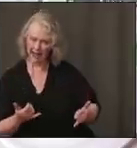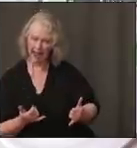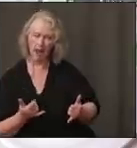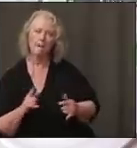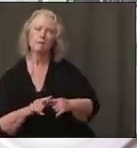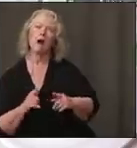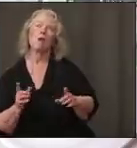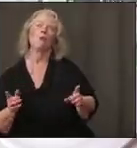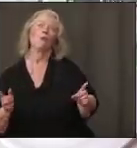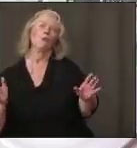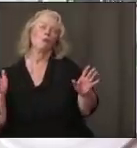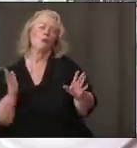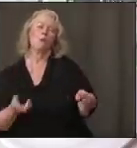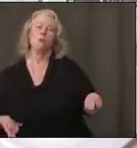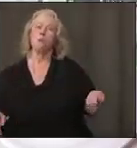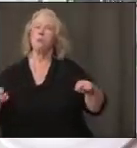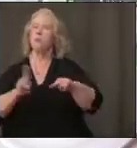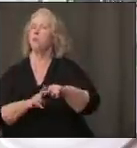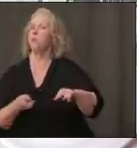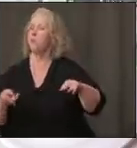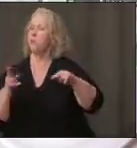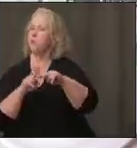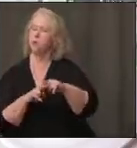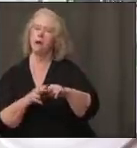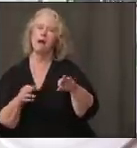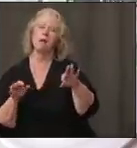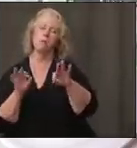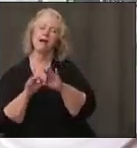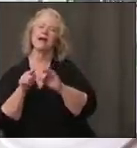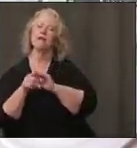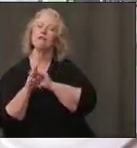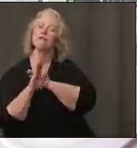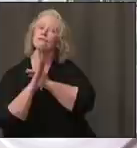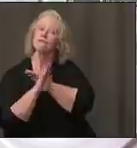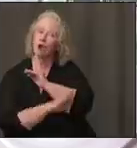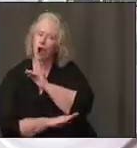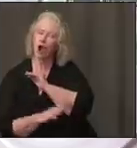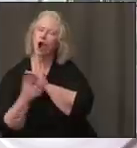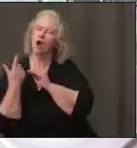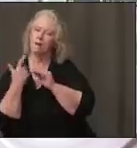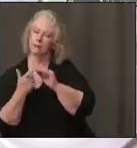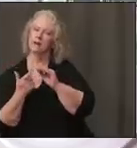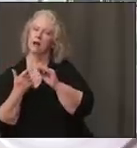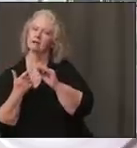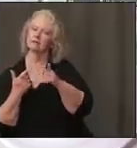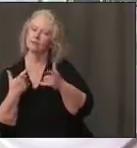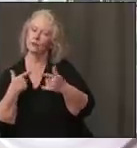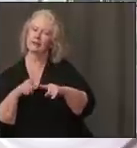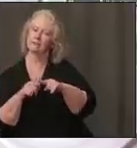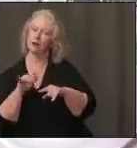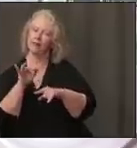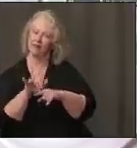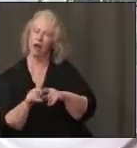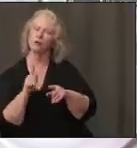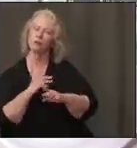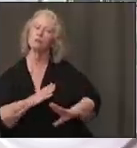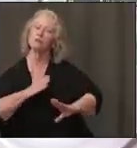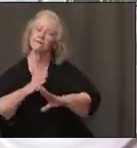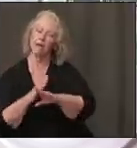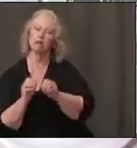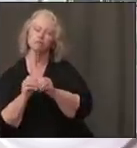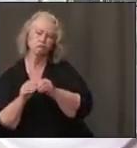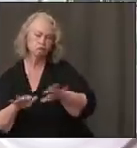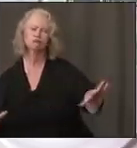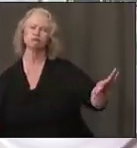exceedingly important in the fall when we have cases going up and not down, and we need to lean heavily on these case-based interventions to prevent another large